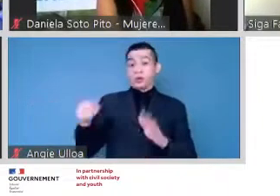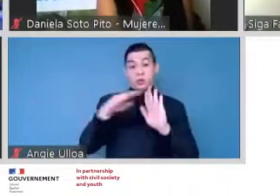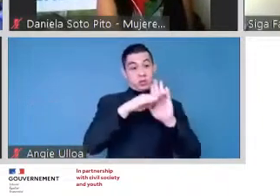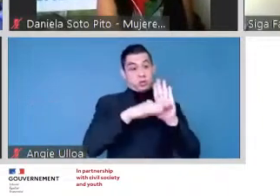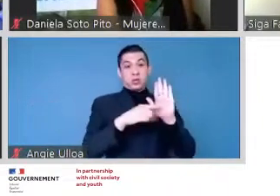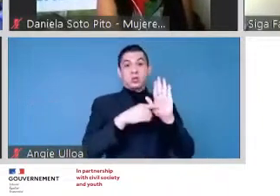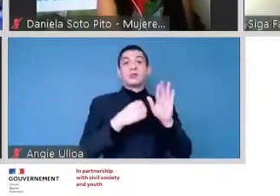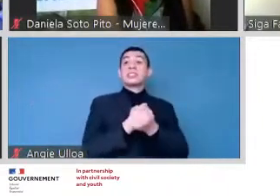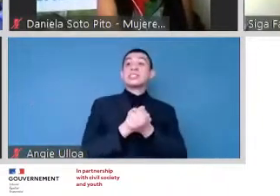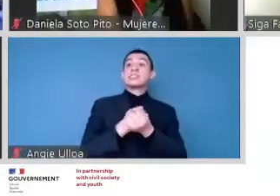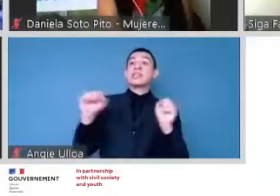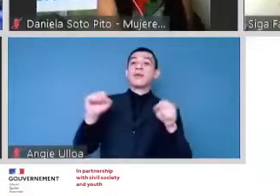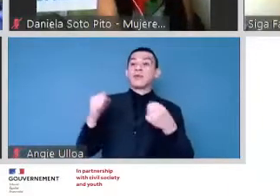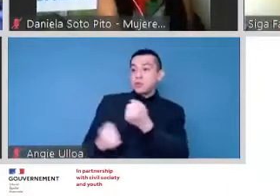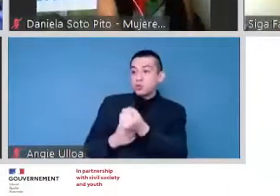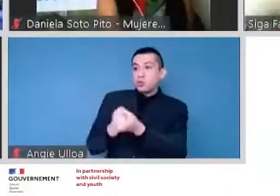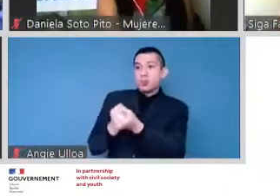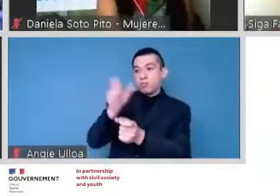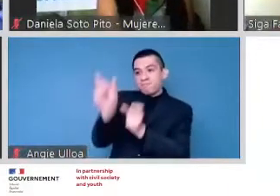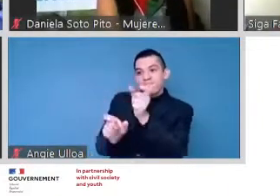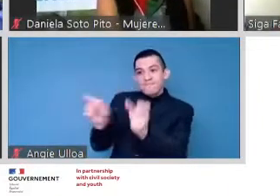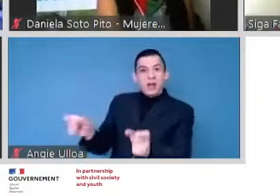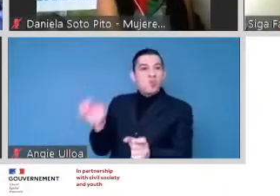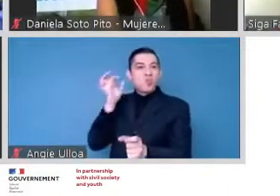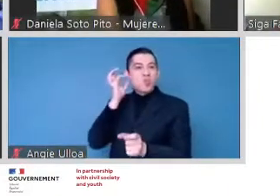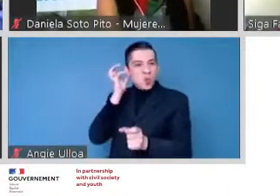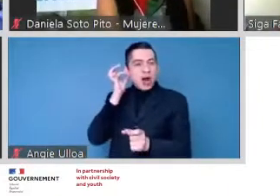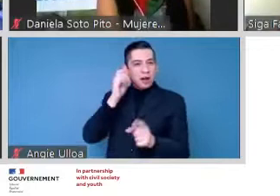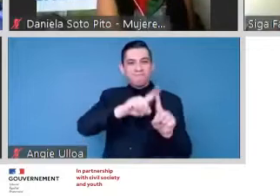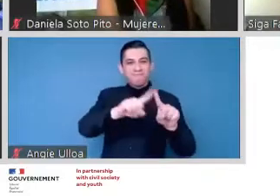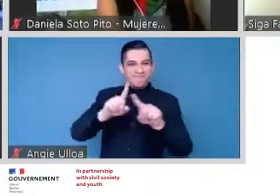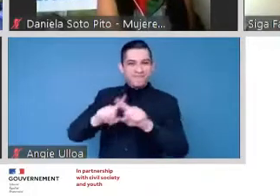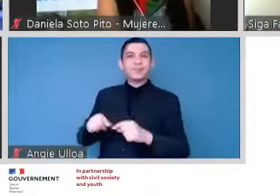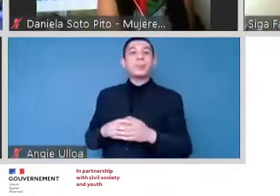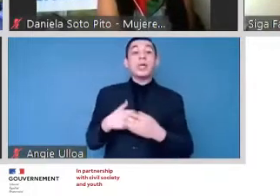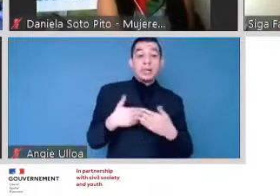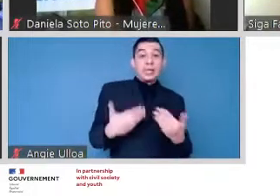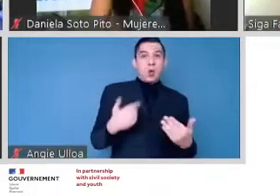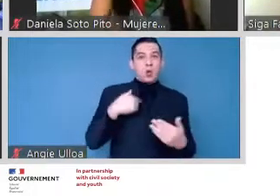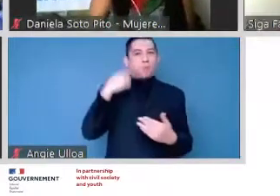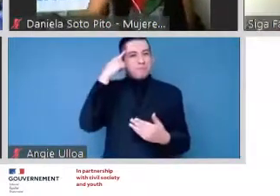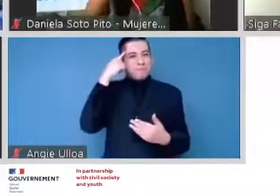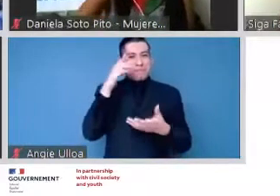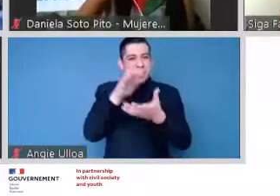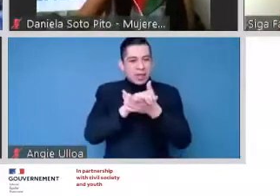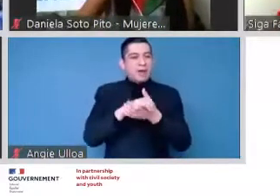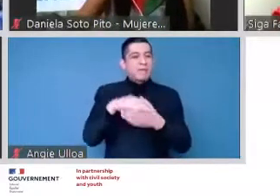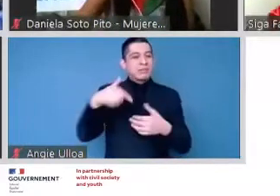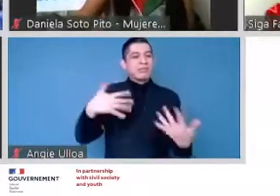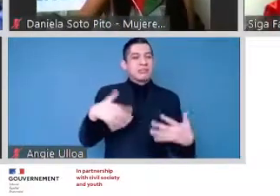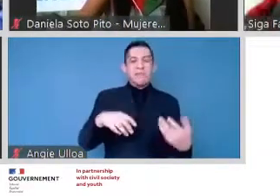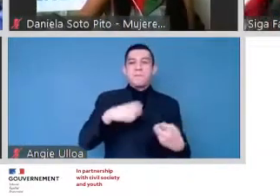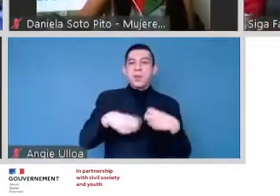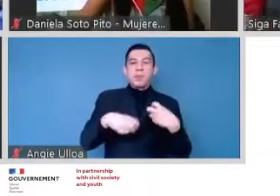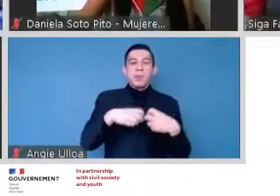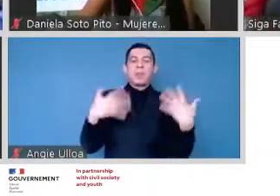is really critical for us is at the decentralized level, and I will be stopping soon, because I think